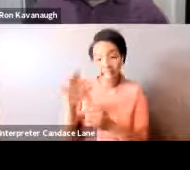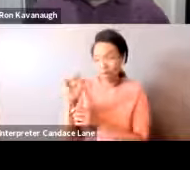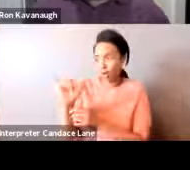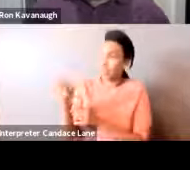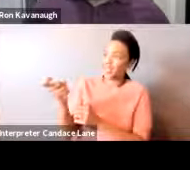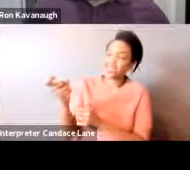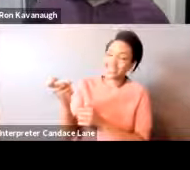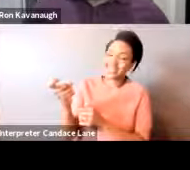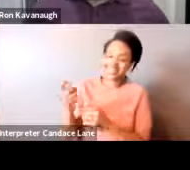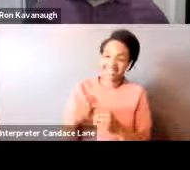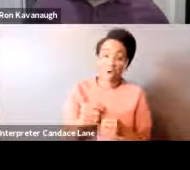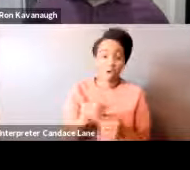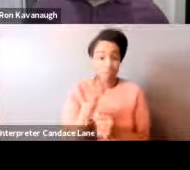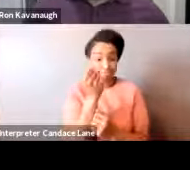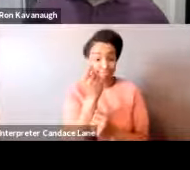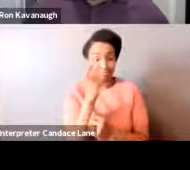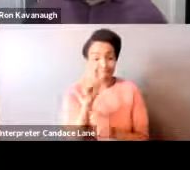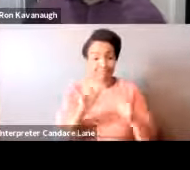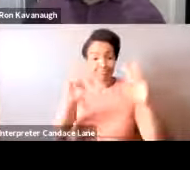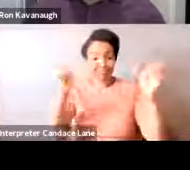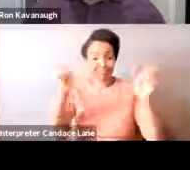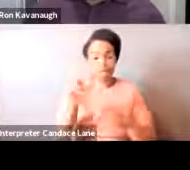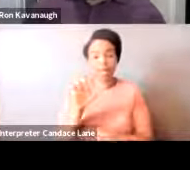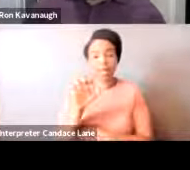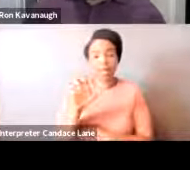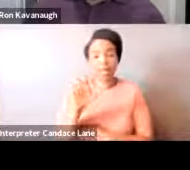Etta James at the Audubon Ballroom.